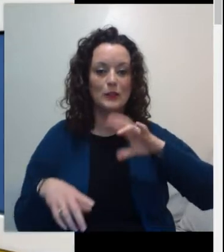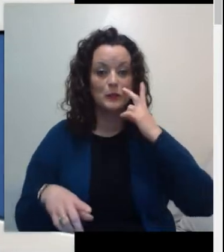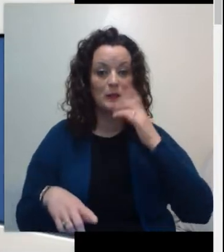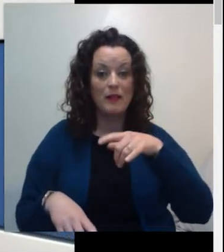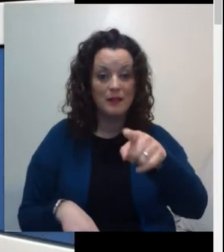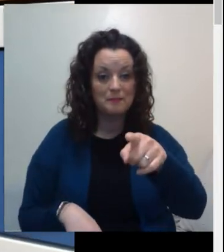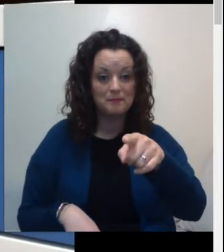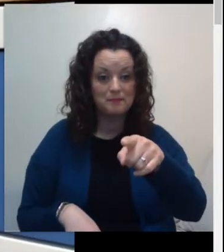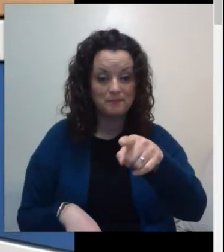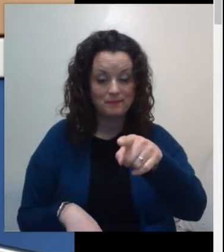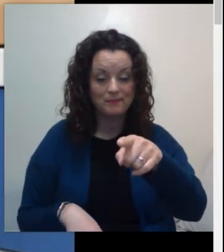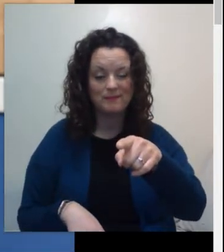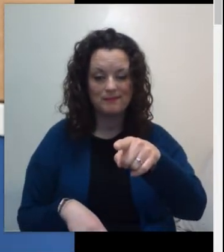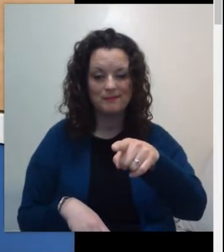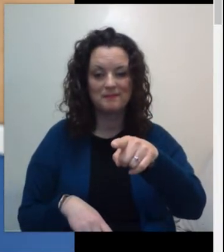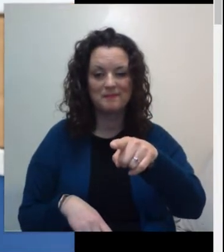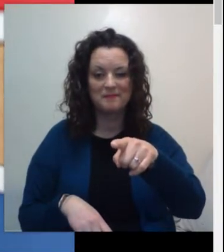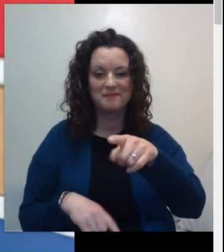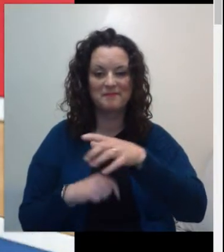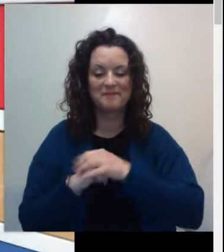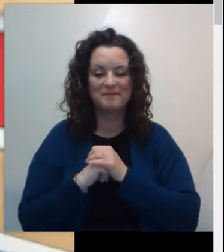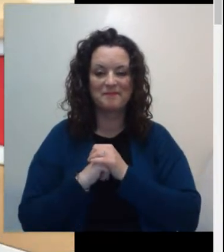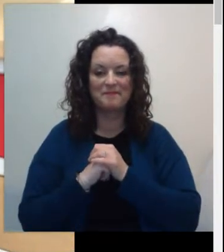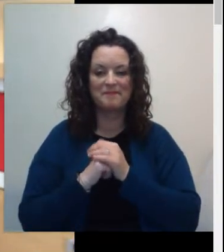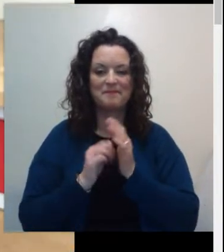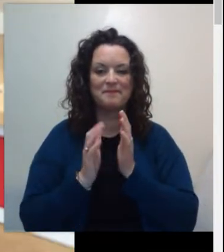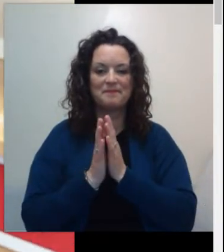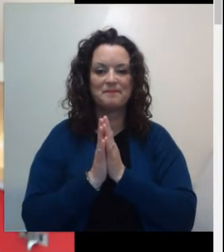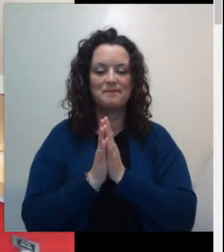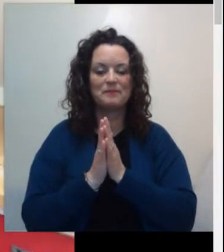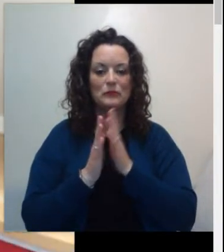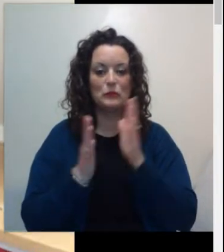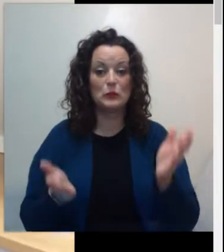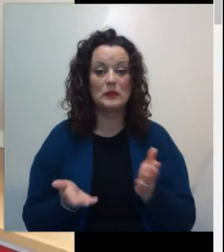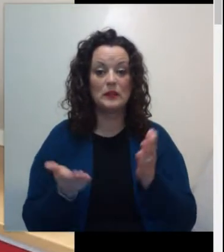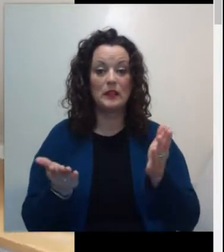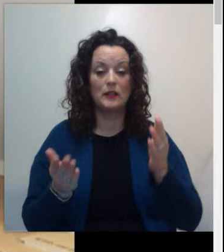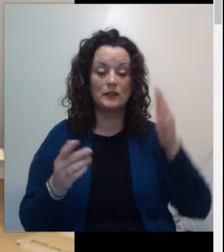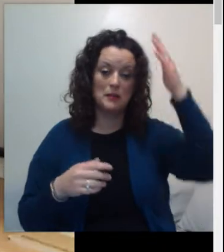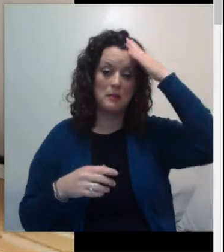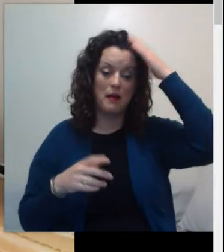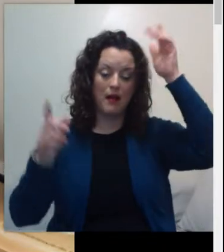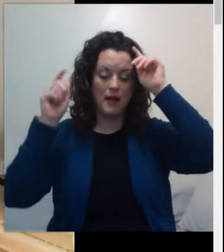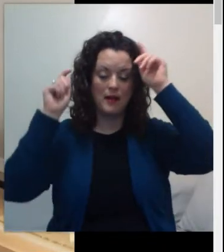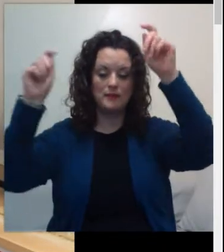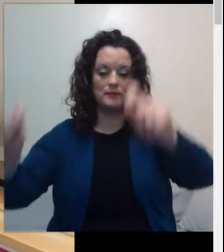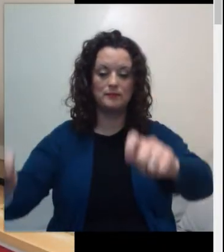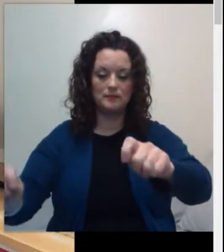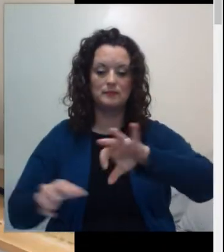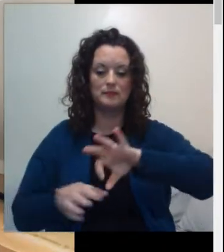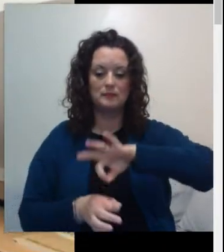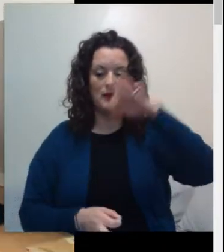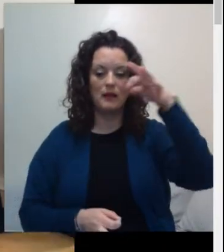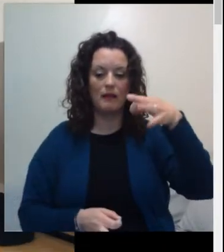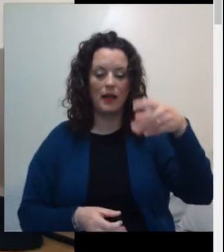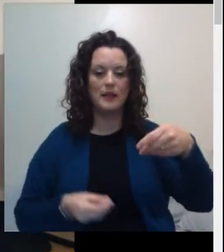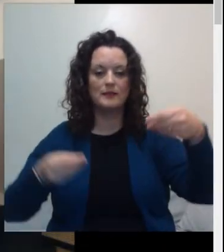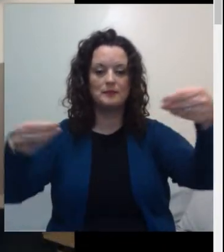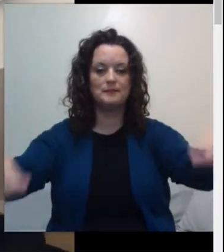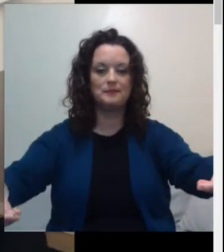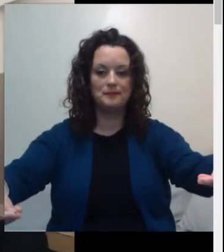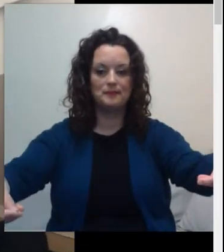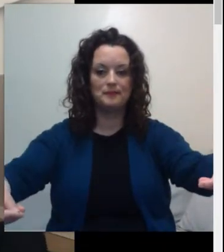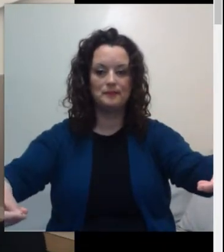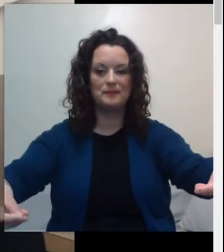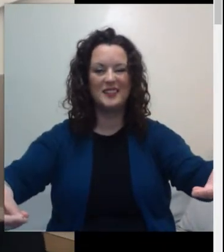All right. We're here, so I'll take off my hat, take off my cane, and it's